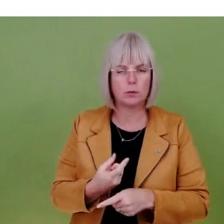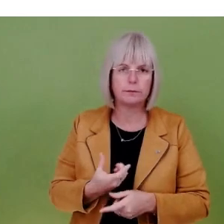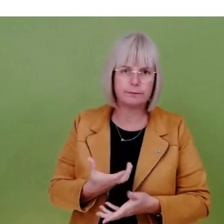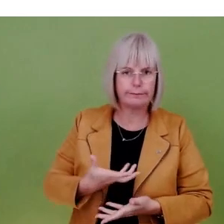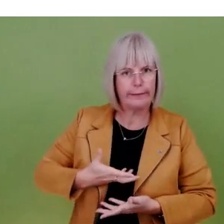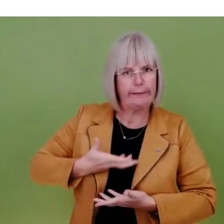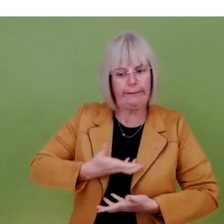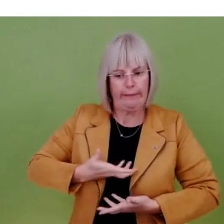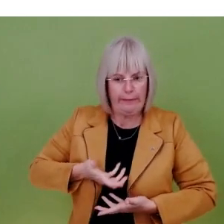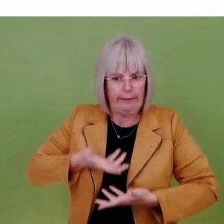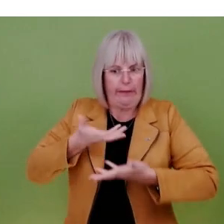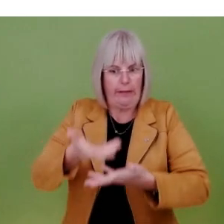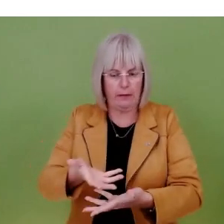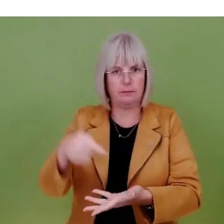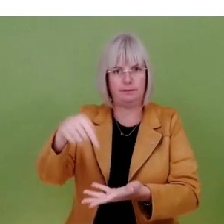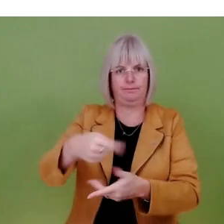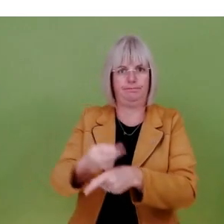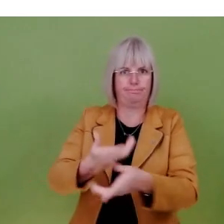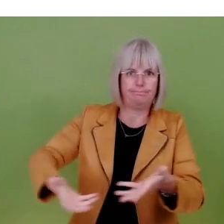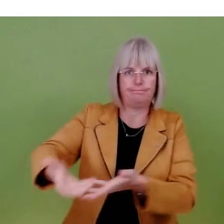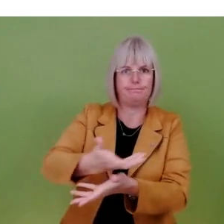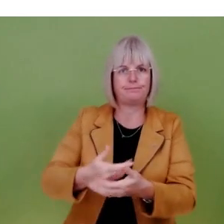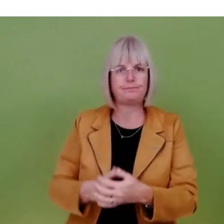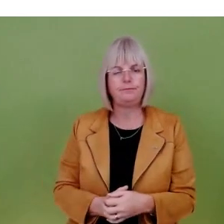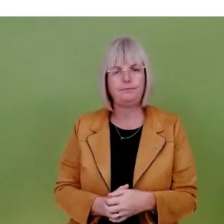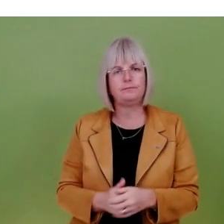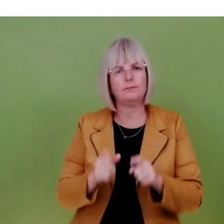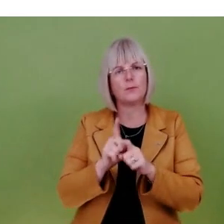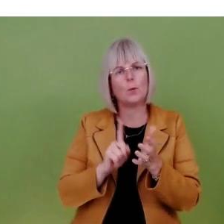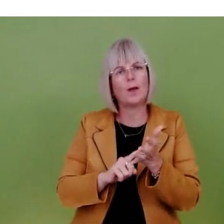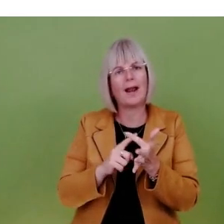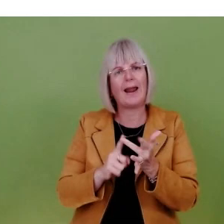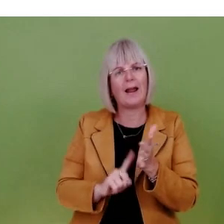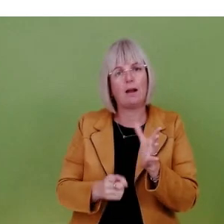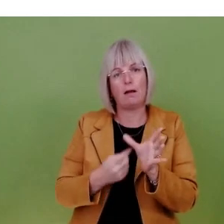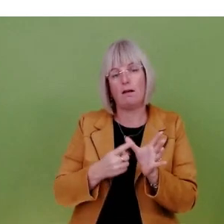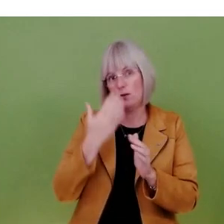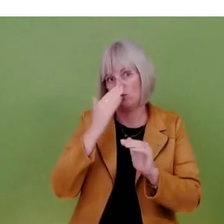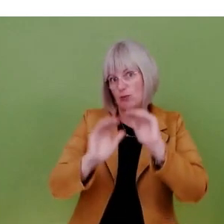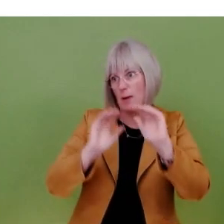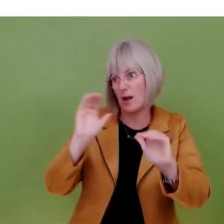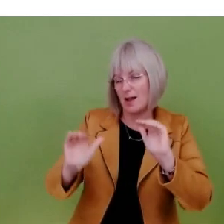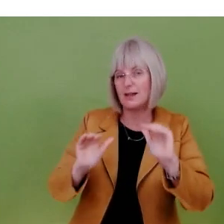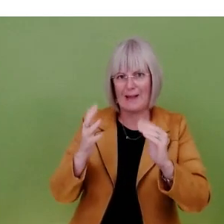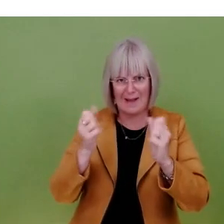and reminding everyone to really build on the research that's actually happening at the moment feels so key. And also you bringing that sense